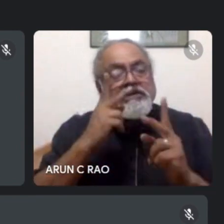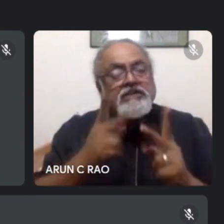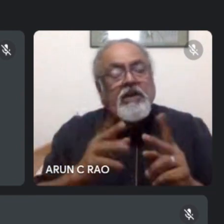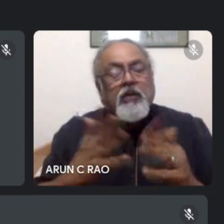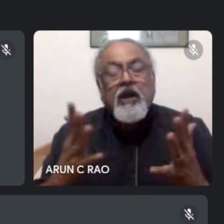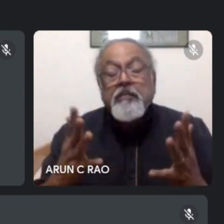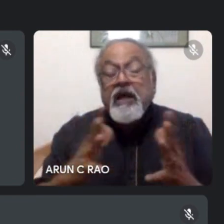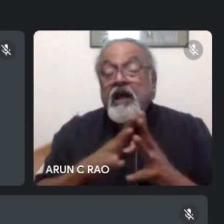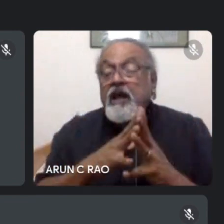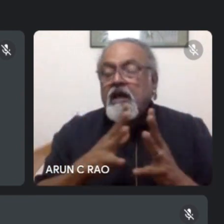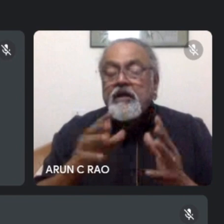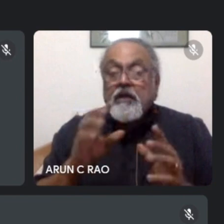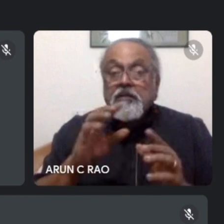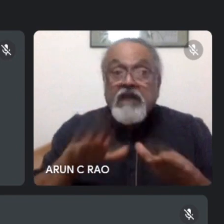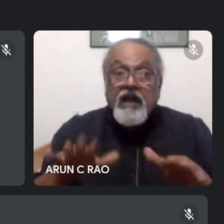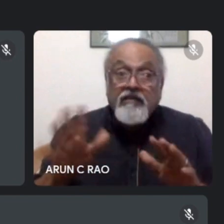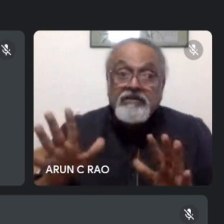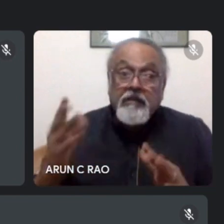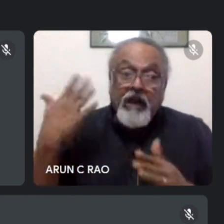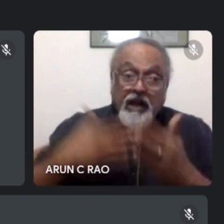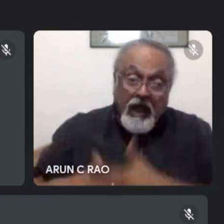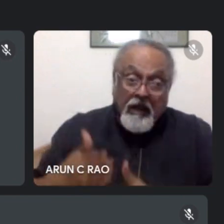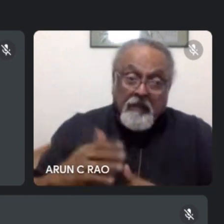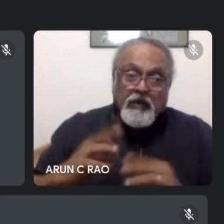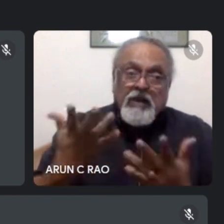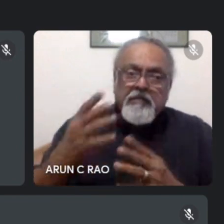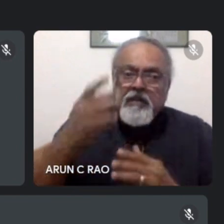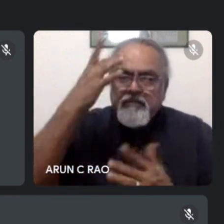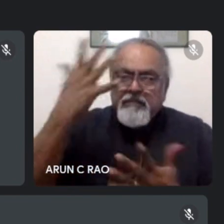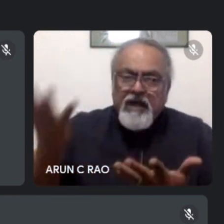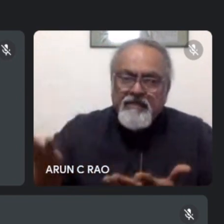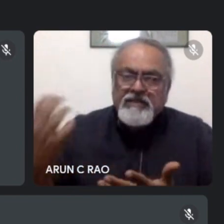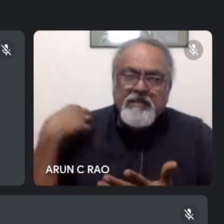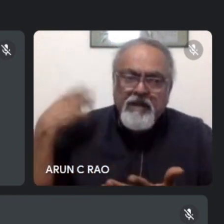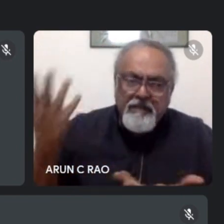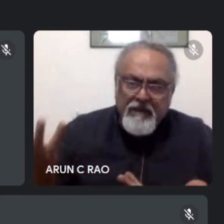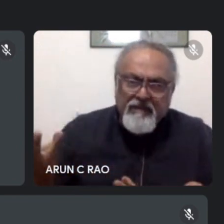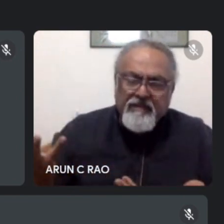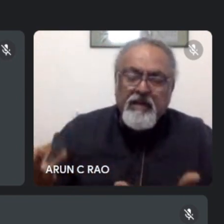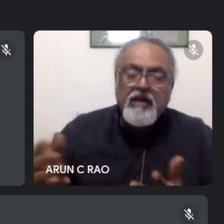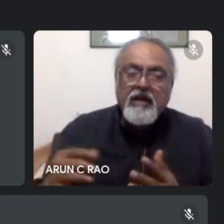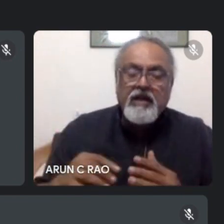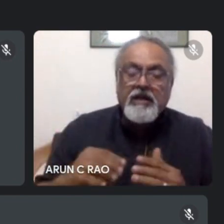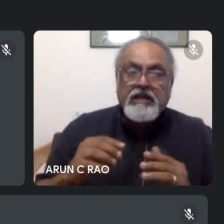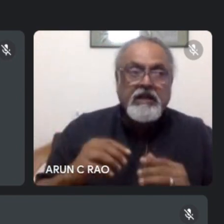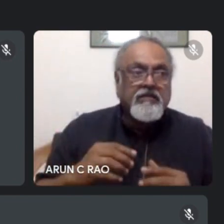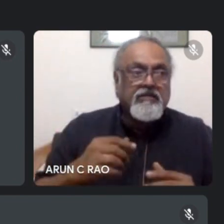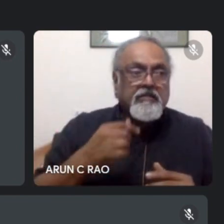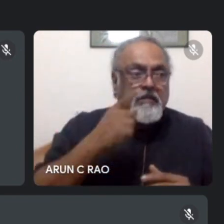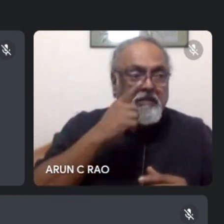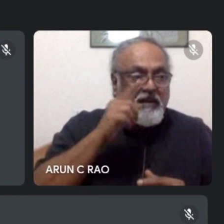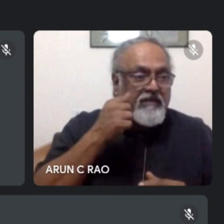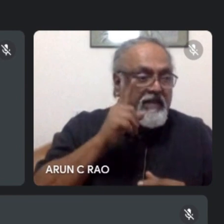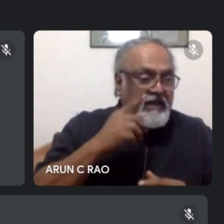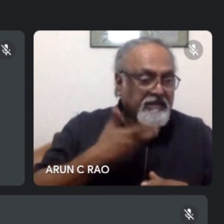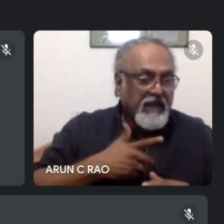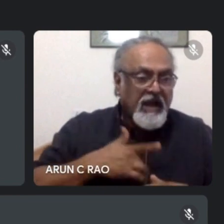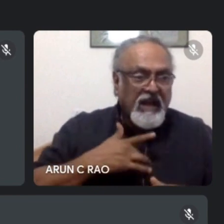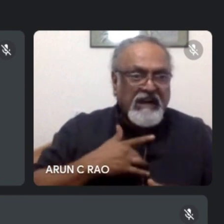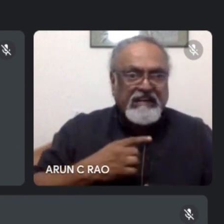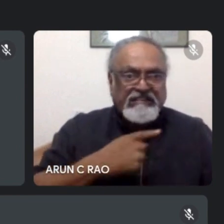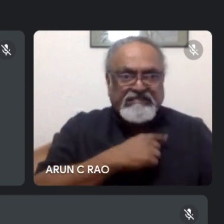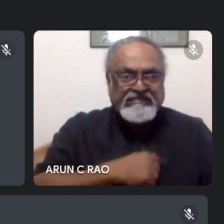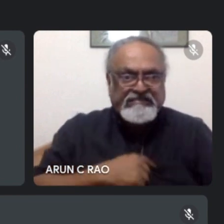problem starts. The parent feels guilty that, okay, what mistake did I do that the child is having this kind of